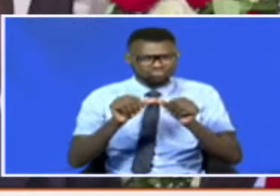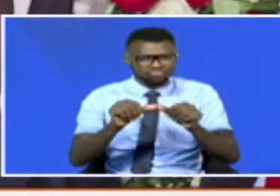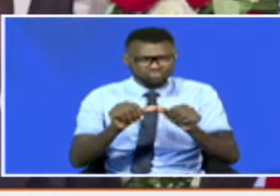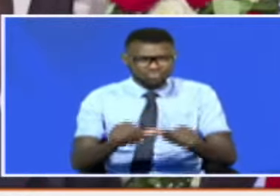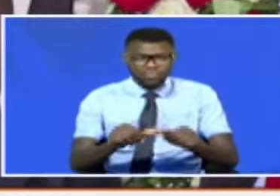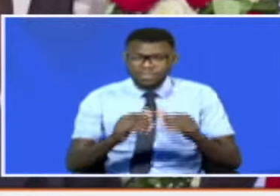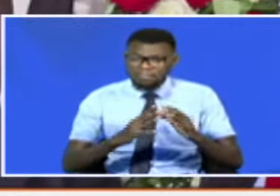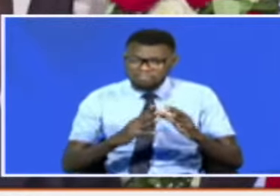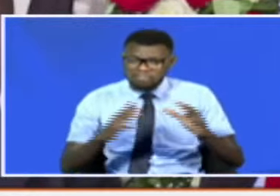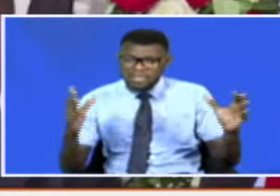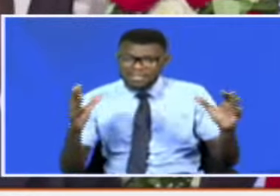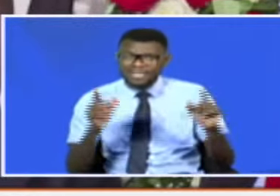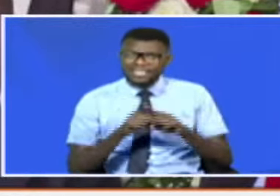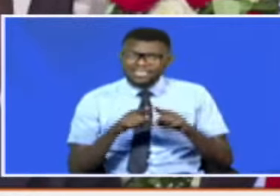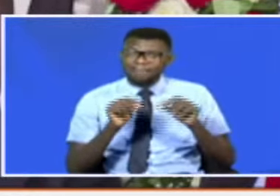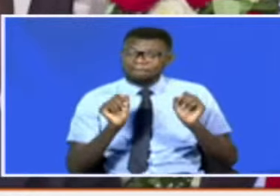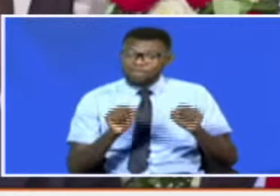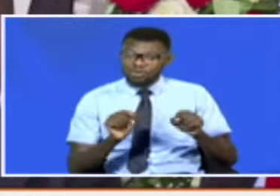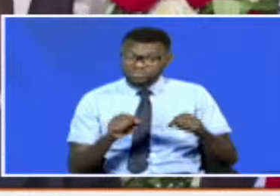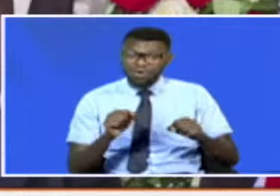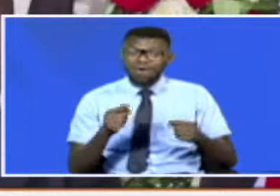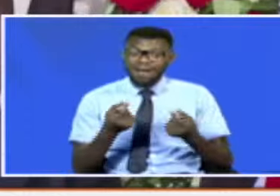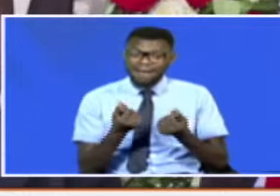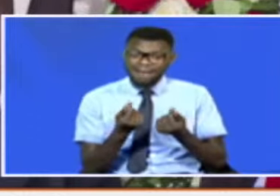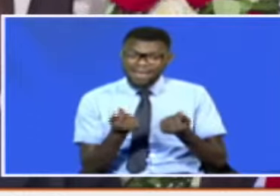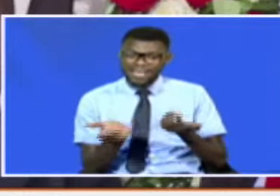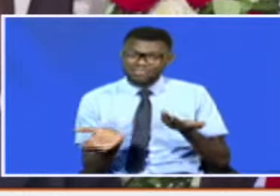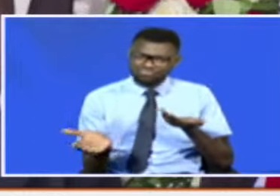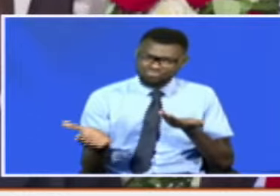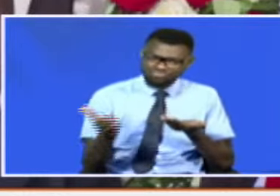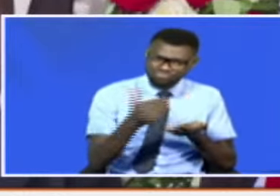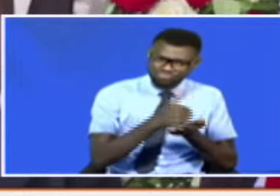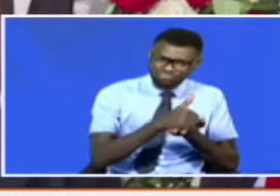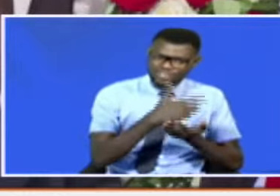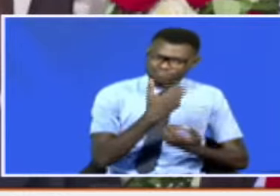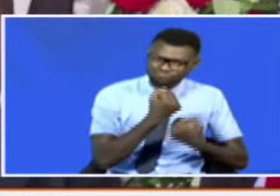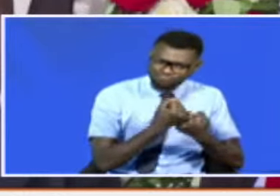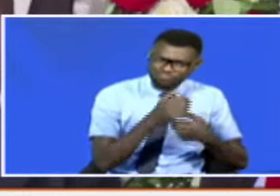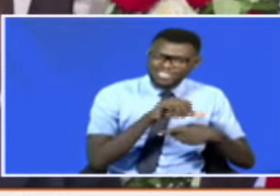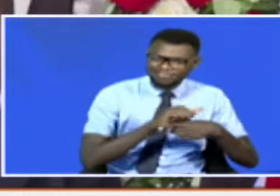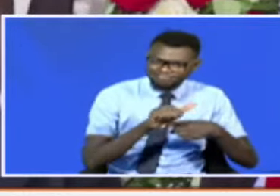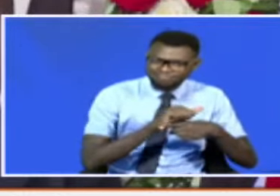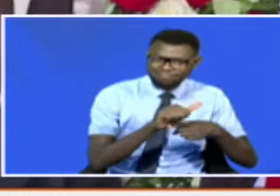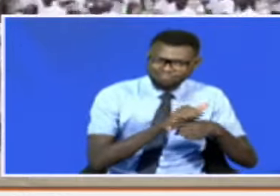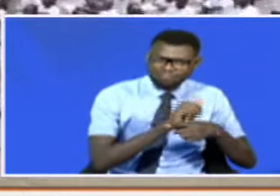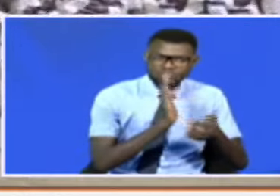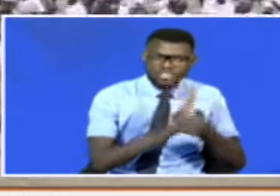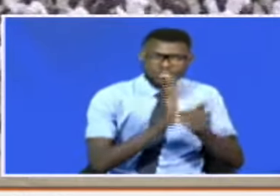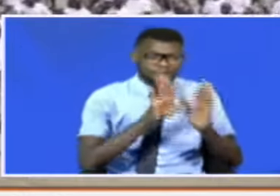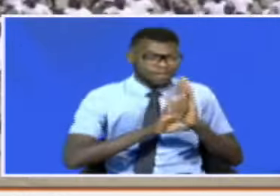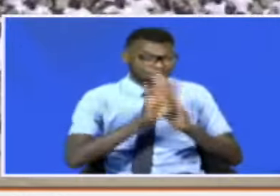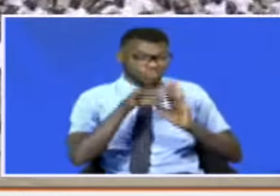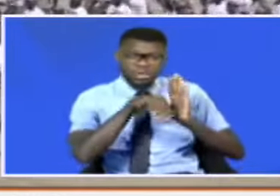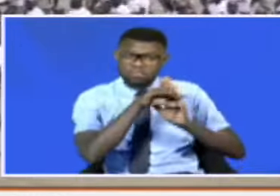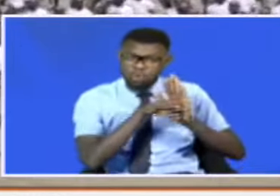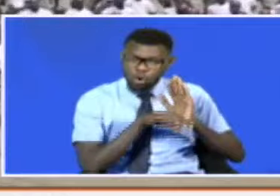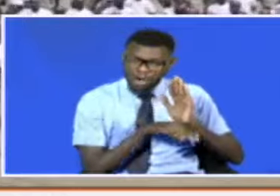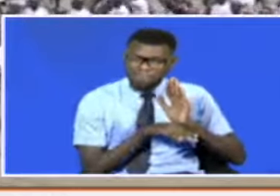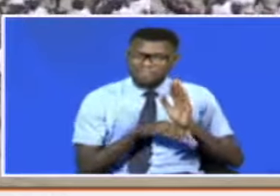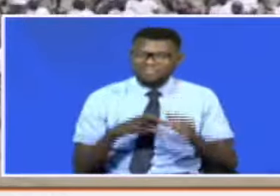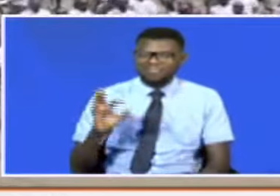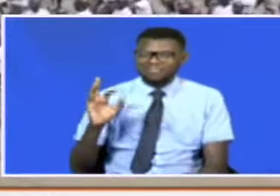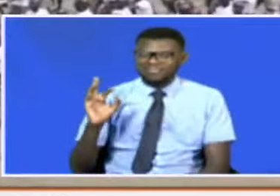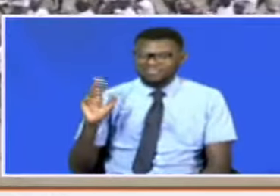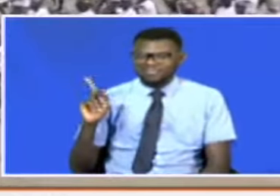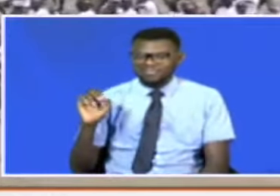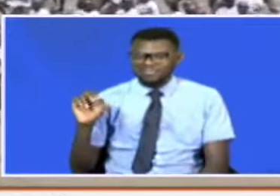thrives, generating its own revenue to support essential training and skill development programs. Ken Gashuhi,